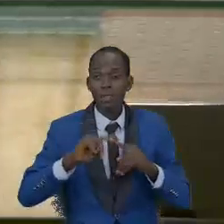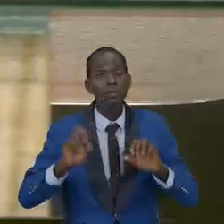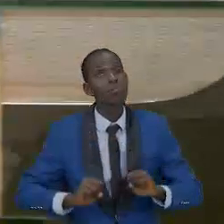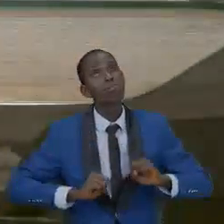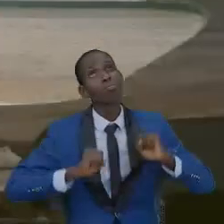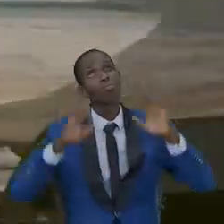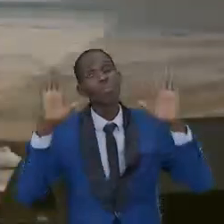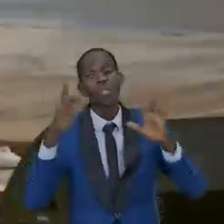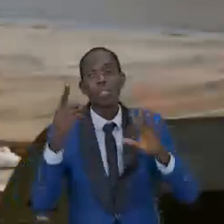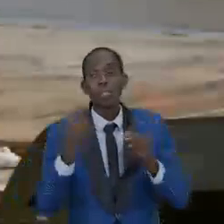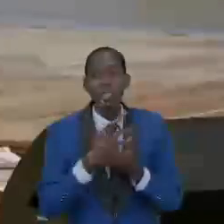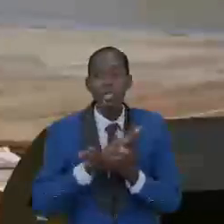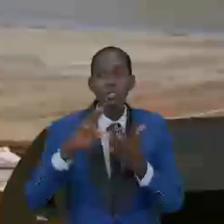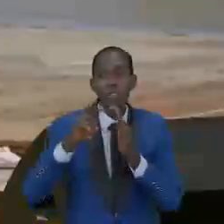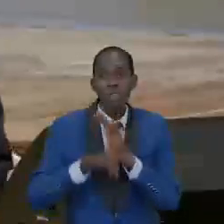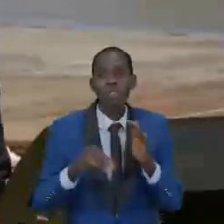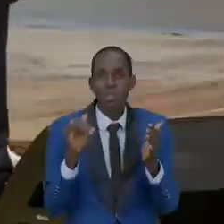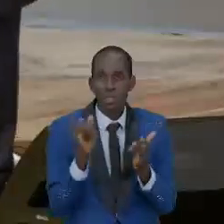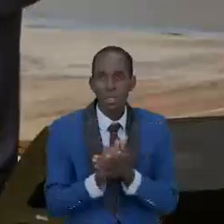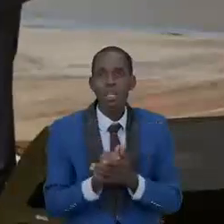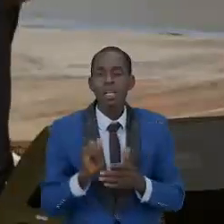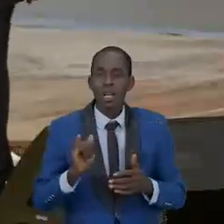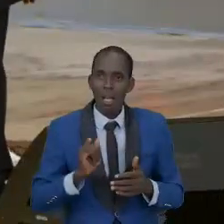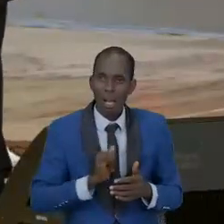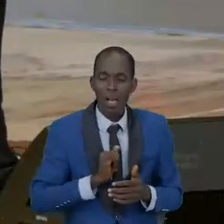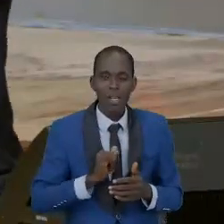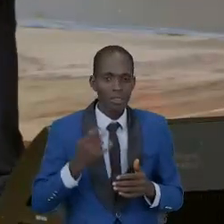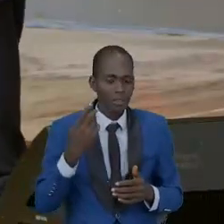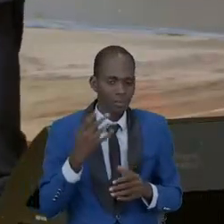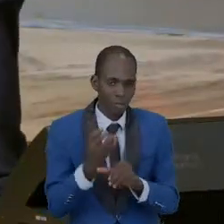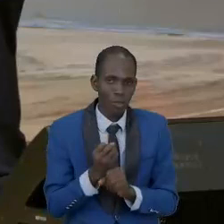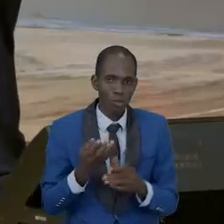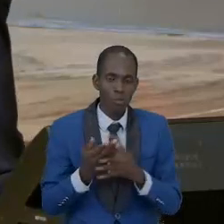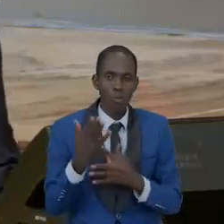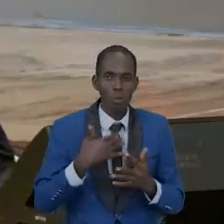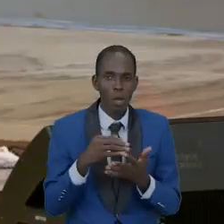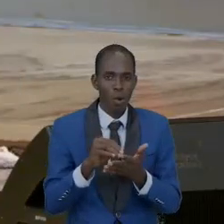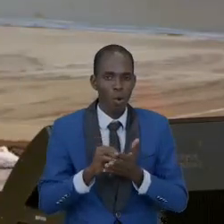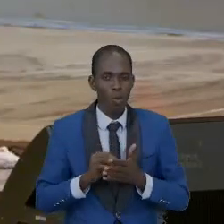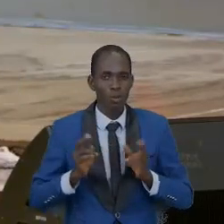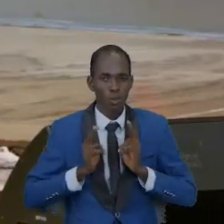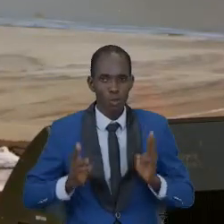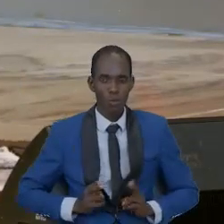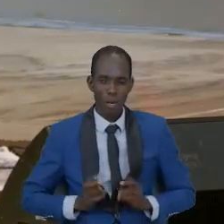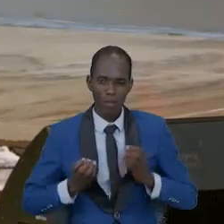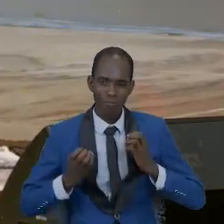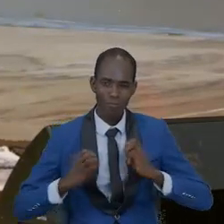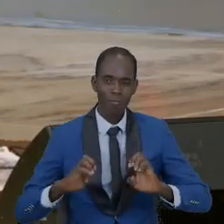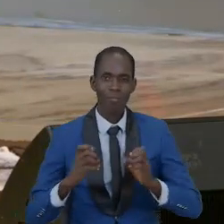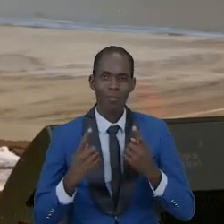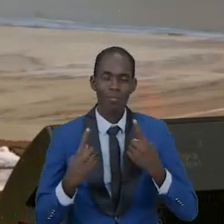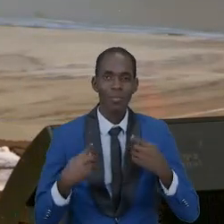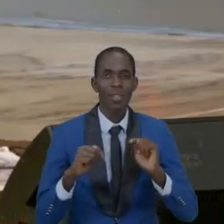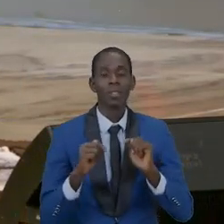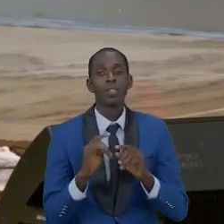the righteousness that I produced by my human efforts, so that I would have the righteousness